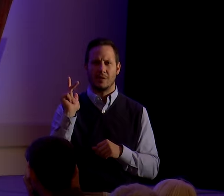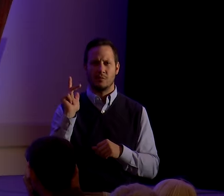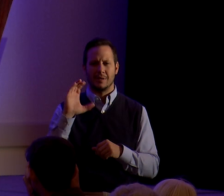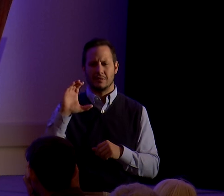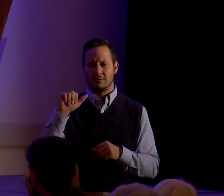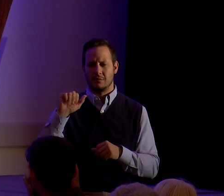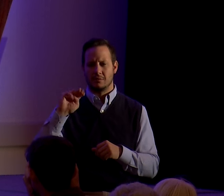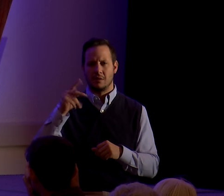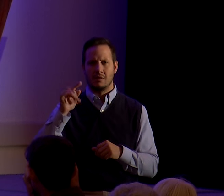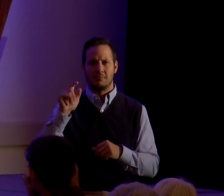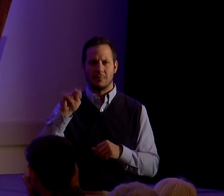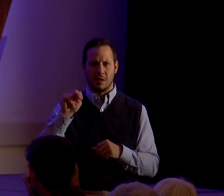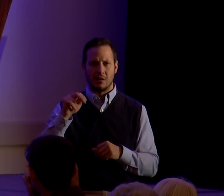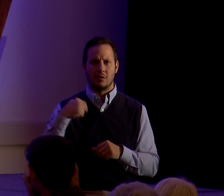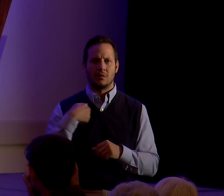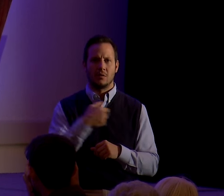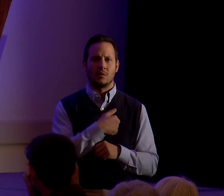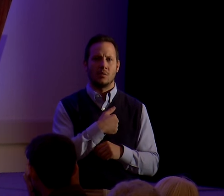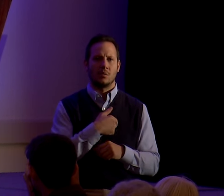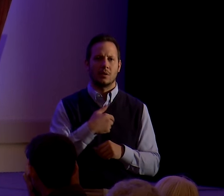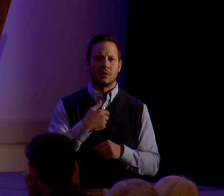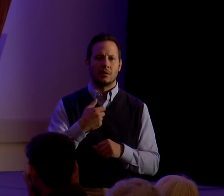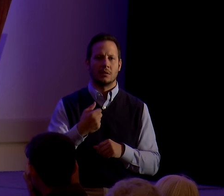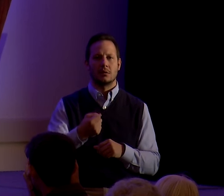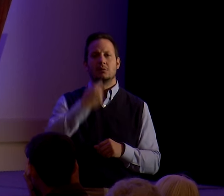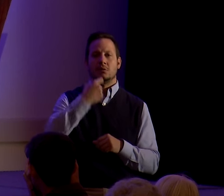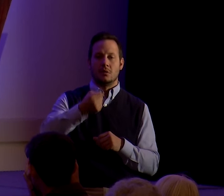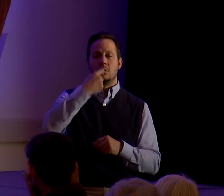go taking overdose of homeopathic